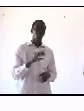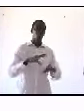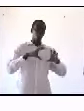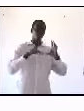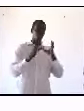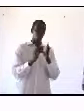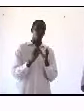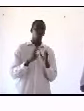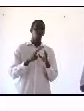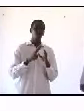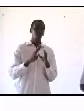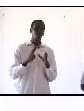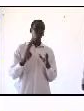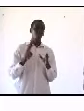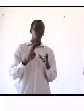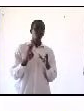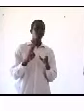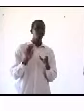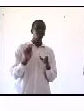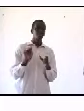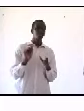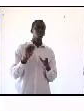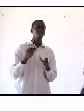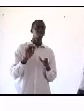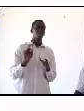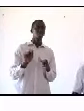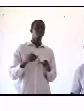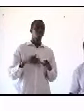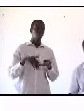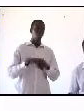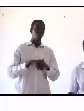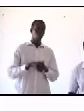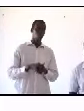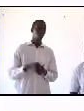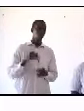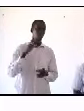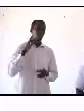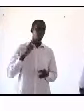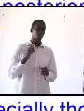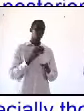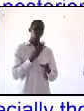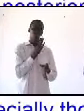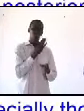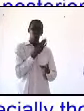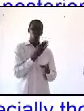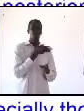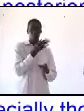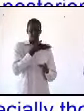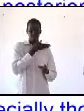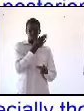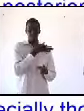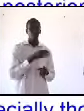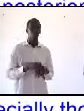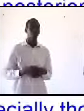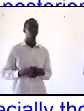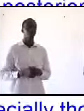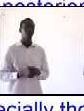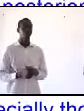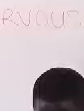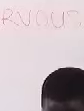the varillas is a broad band of fibers that connect the lateral cerebral hemisphere.